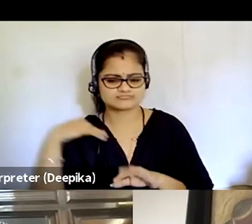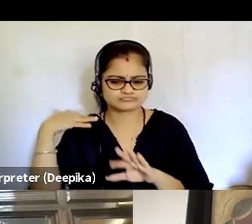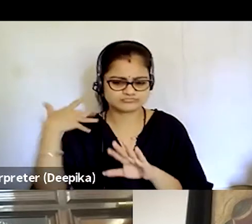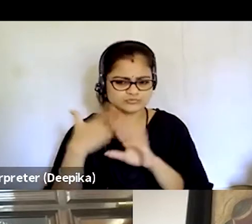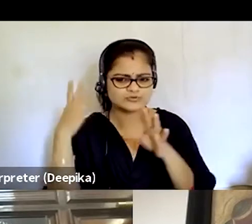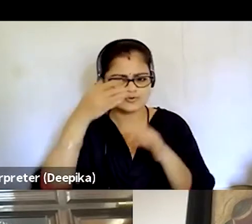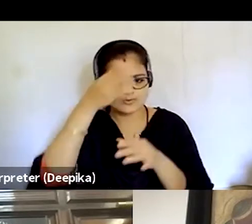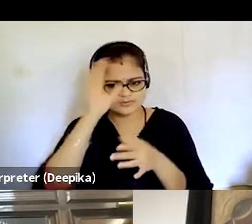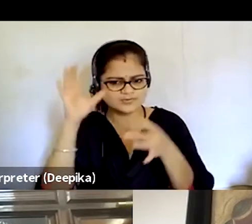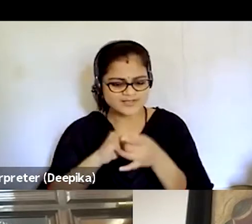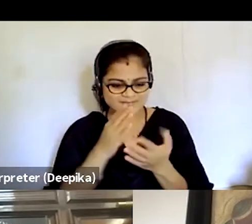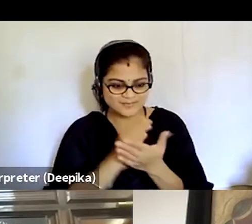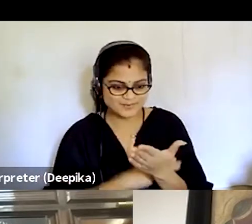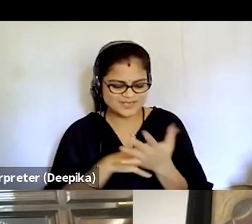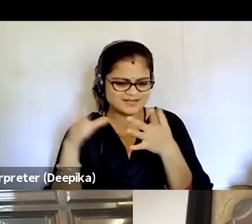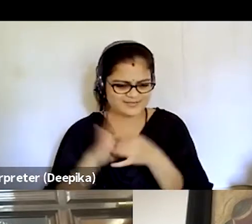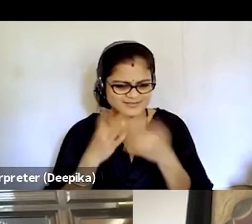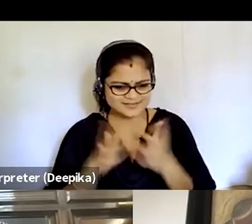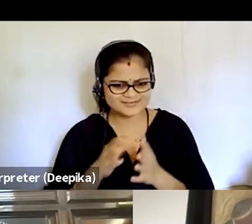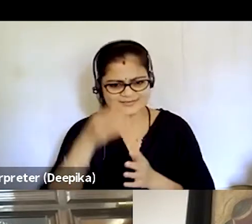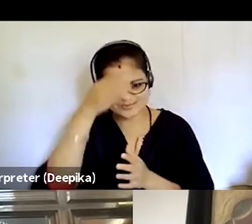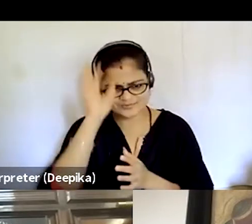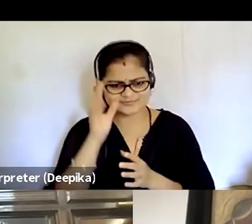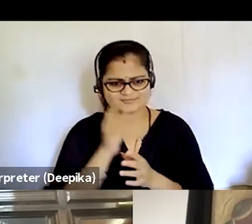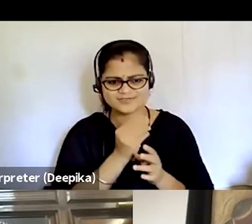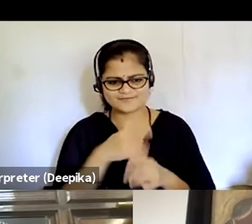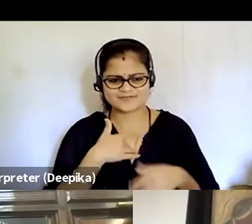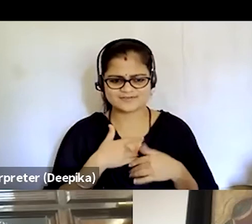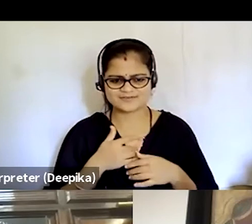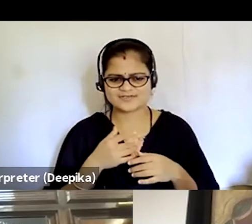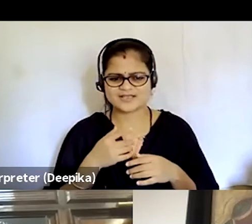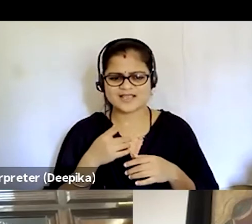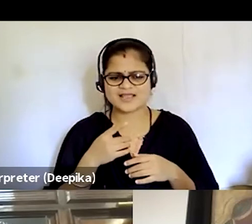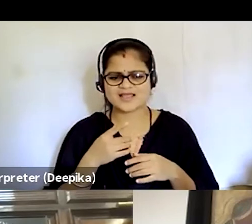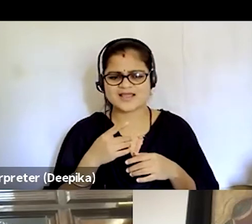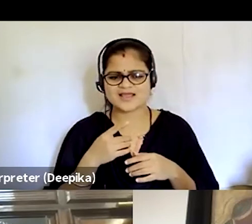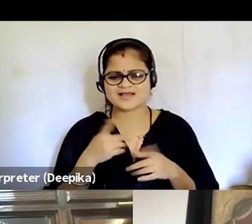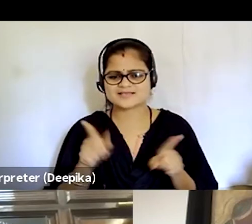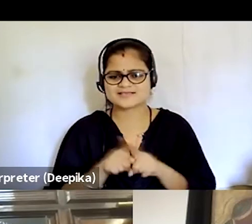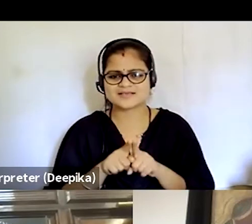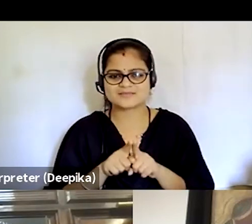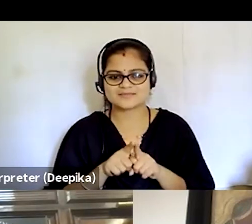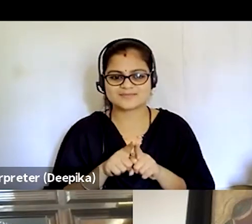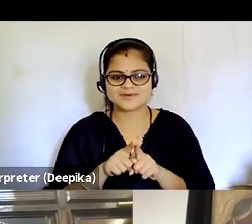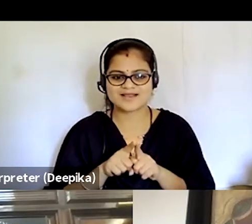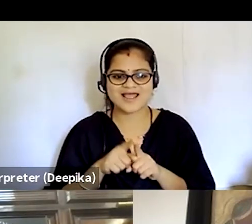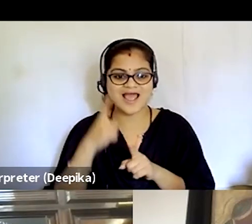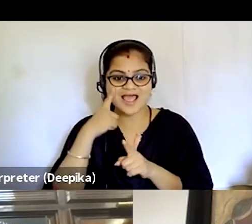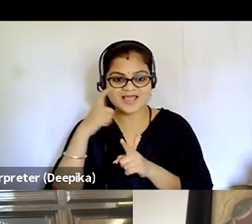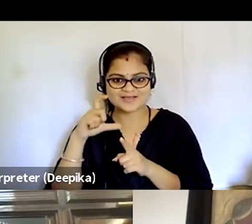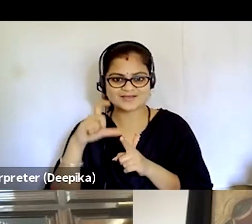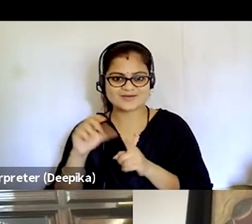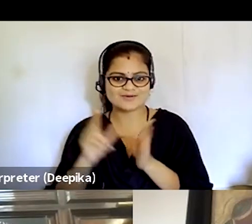that you've organized through DNA? I possibly need a couple of days to speak about it.